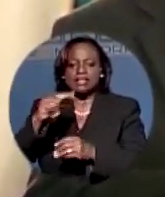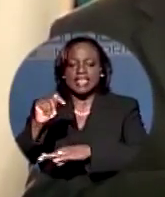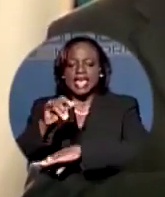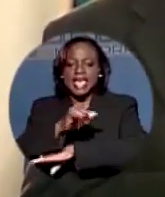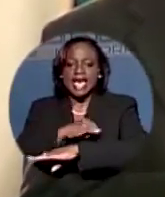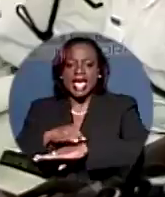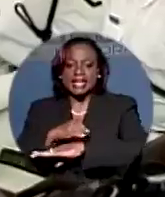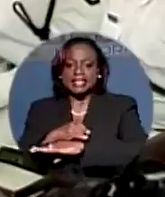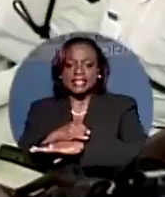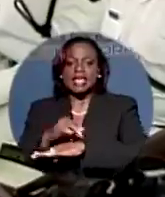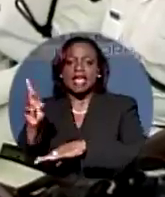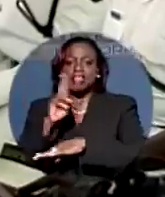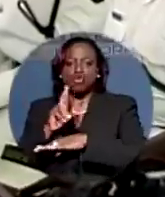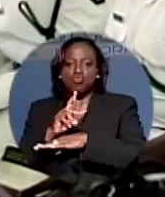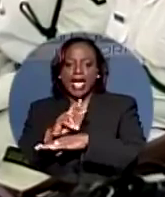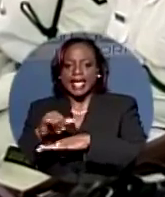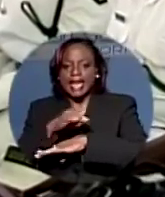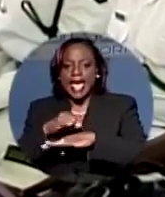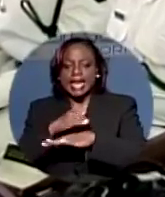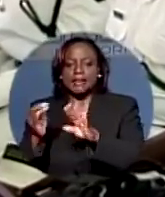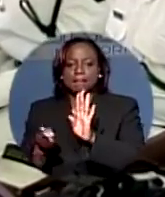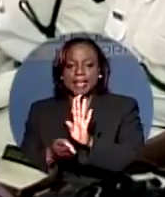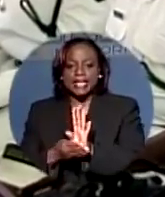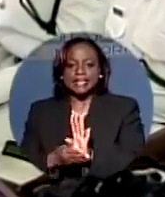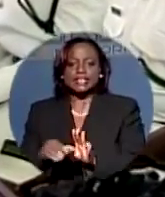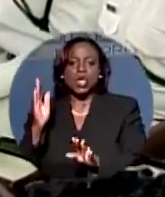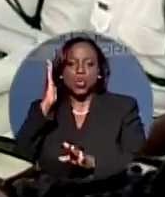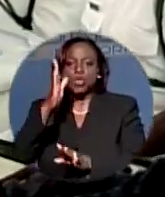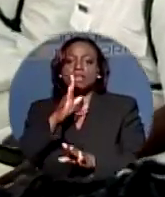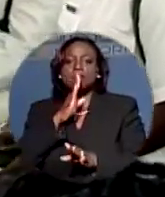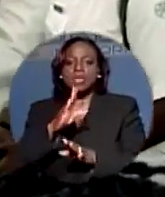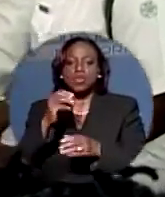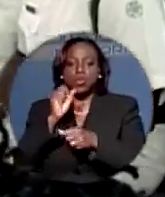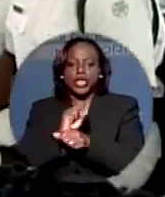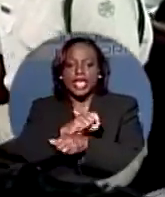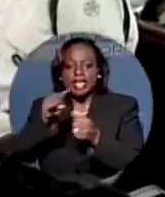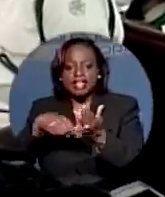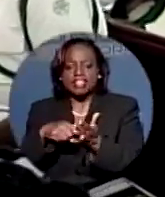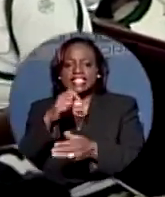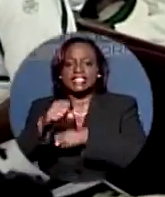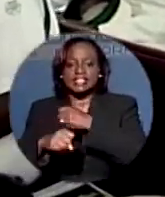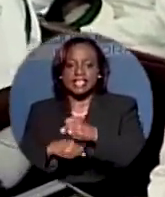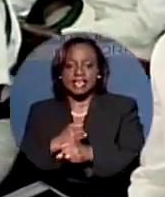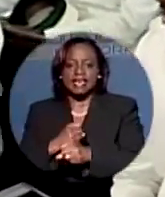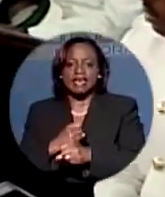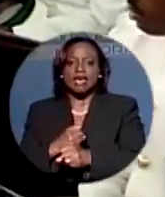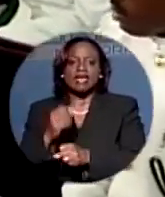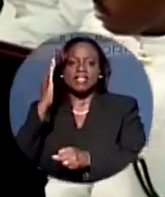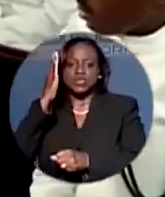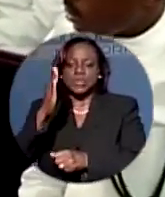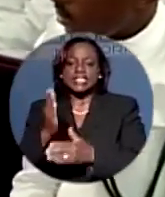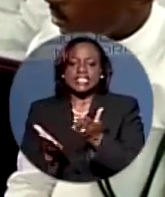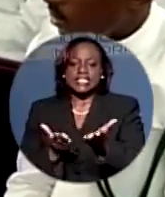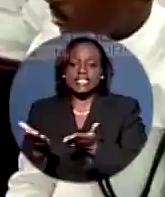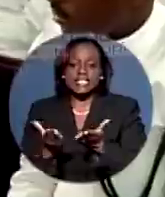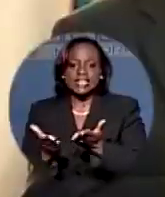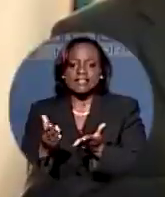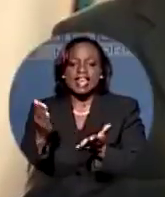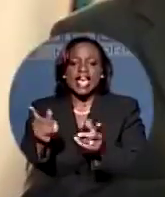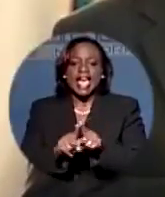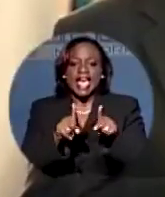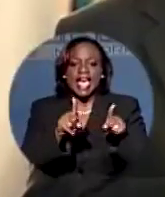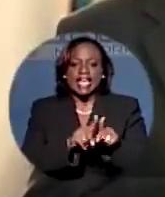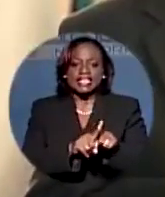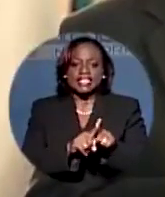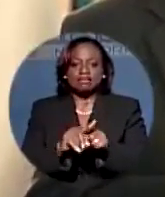Island base will become operational this year. Minister Turnquest says this will serve as yet another deterrent to those